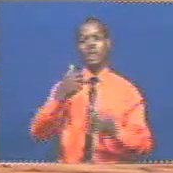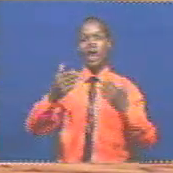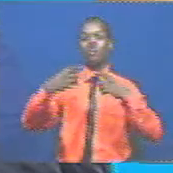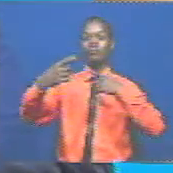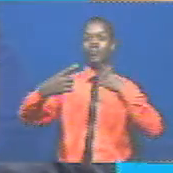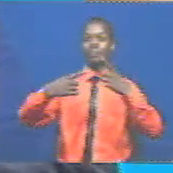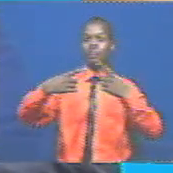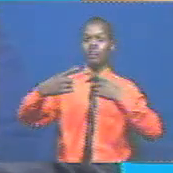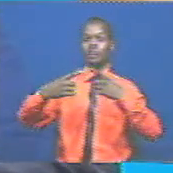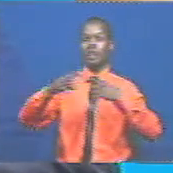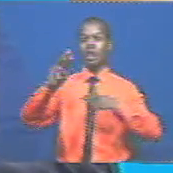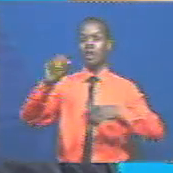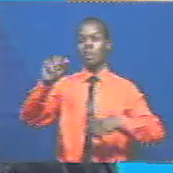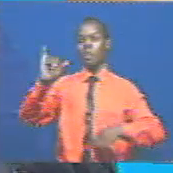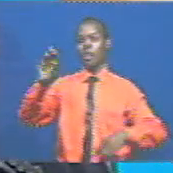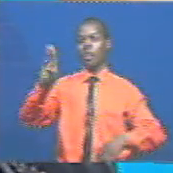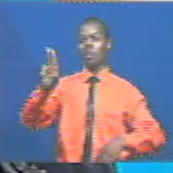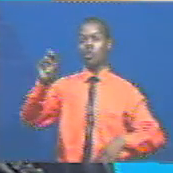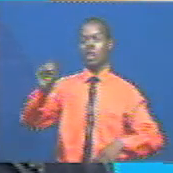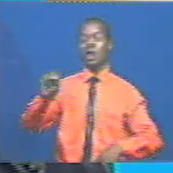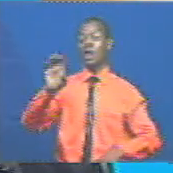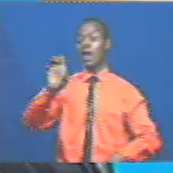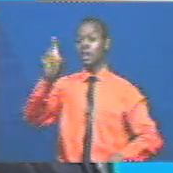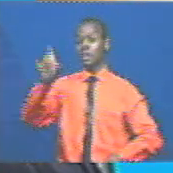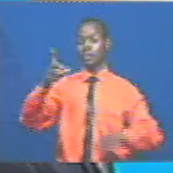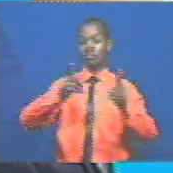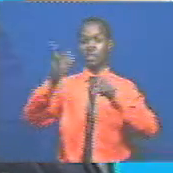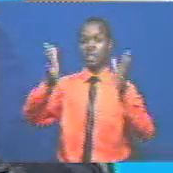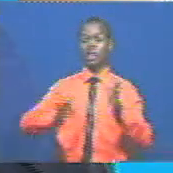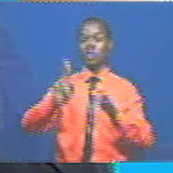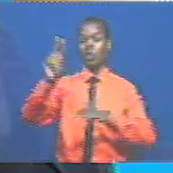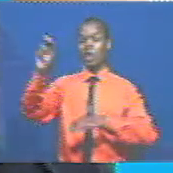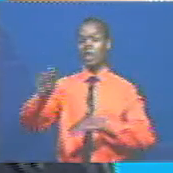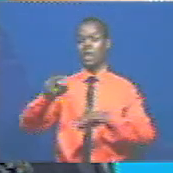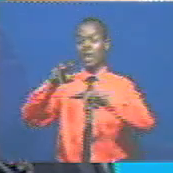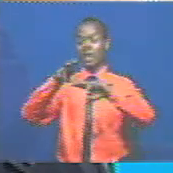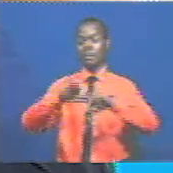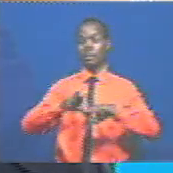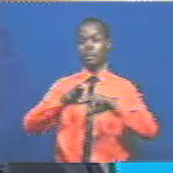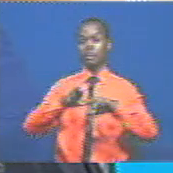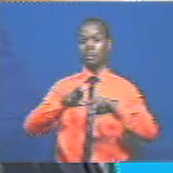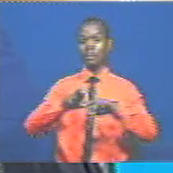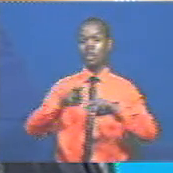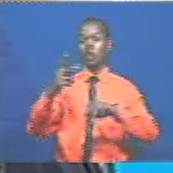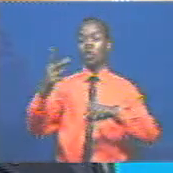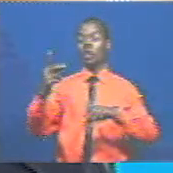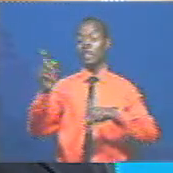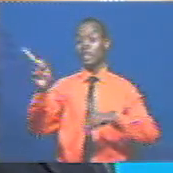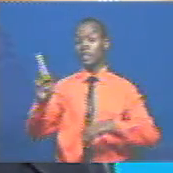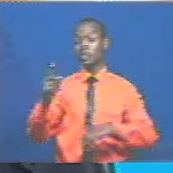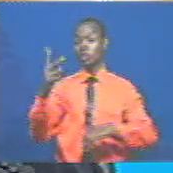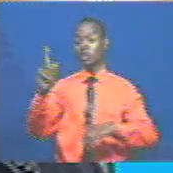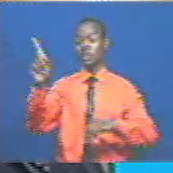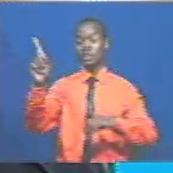to my Munna Sharif who is the executive director of un habitat remember it's 27 to the 31st of